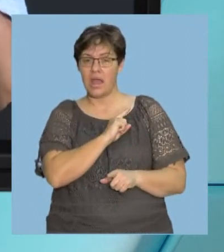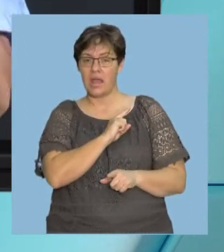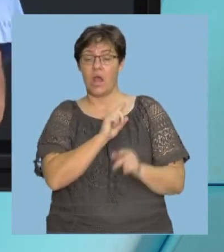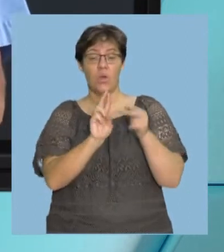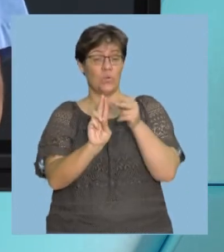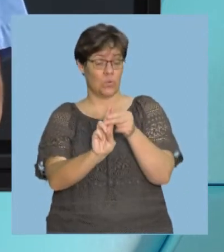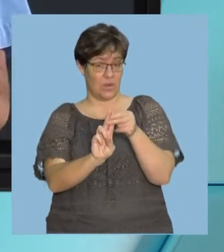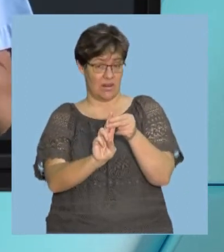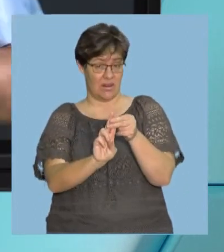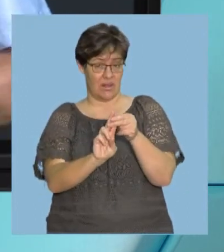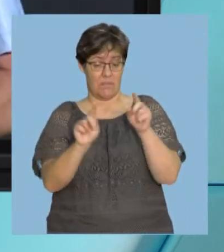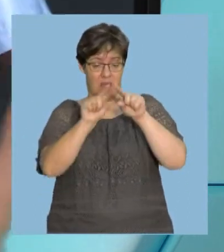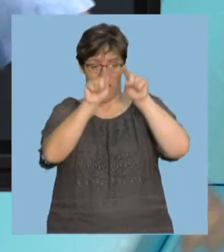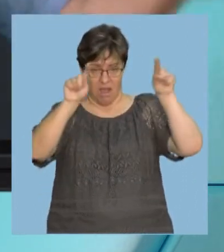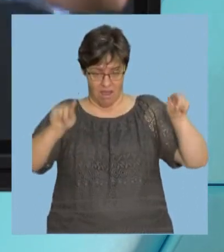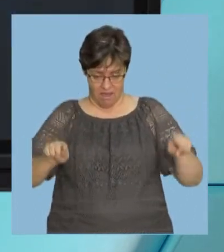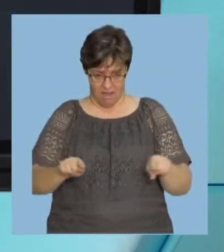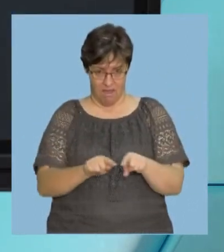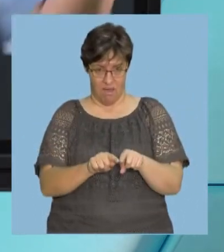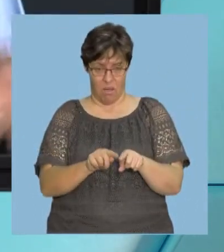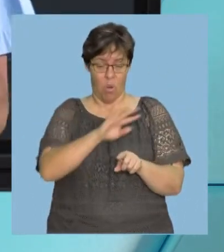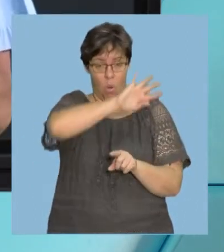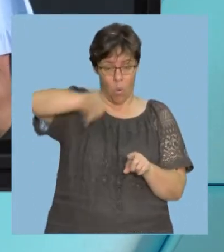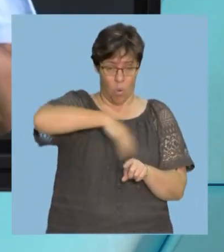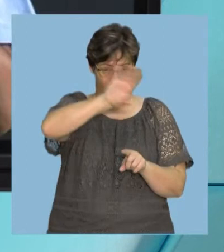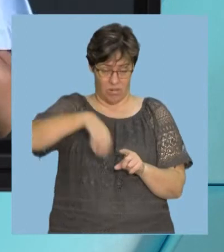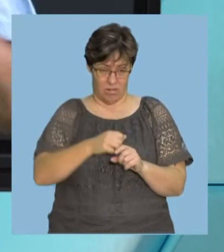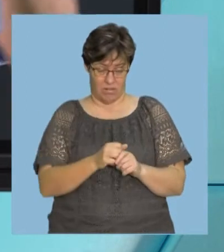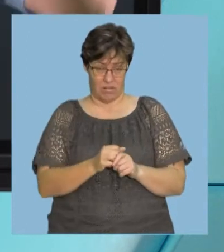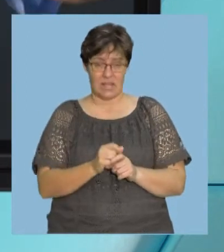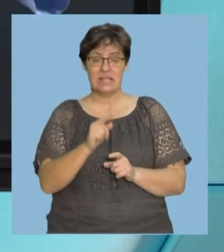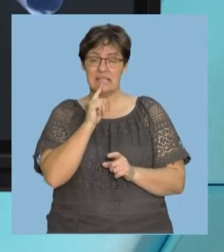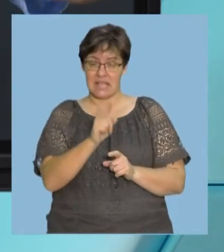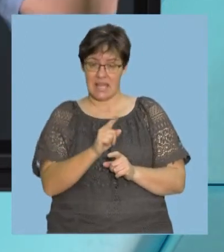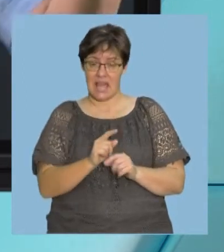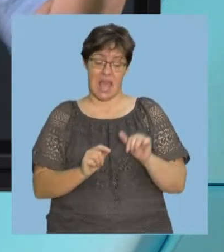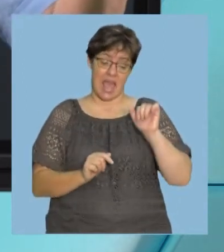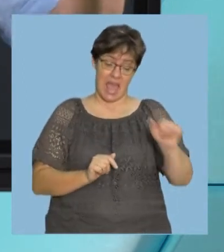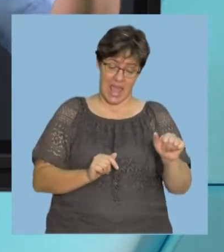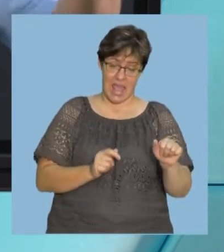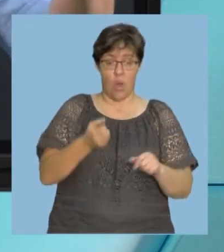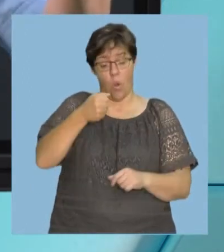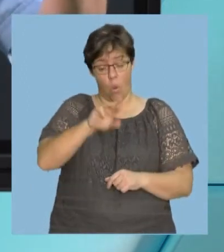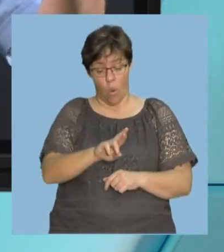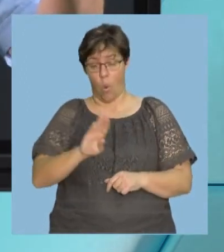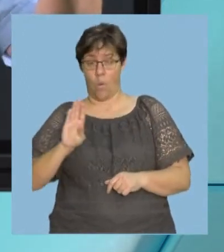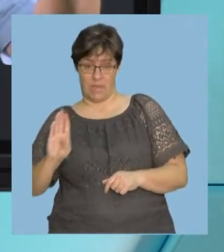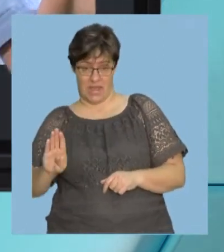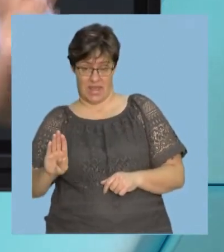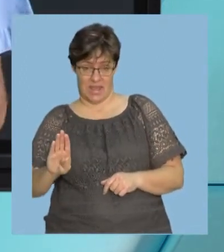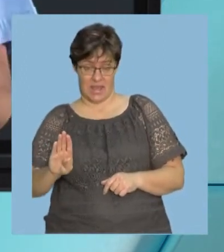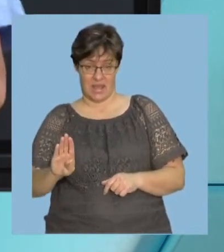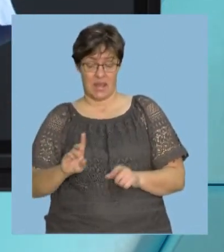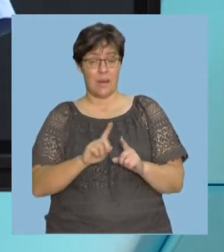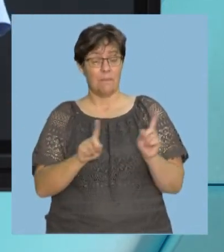that union means the bigger thing, and we're saying that it is an A or B,